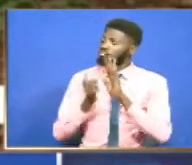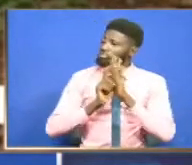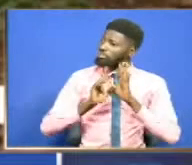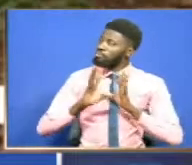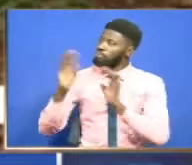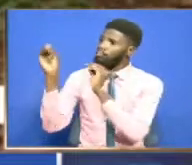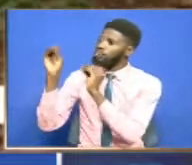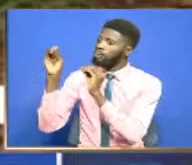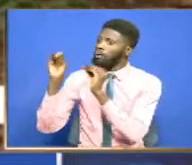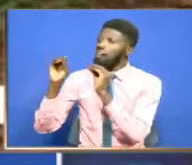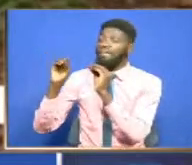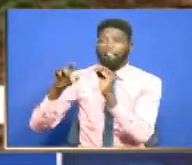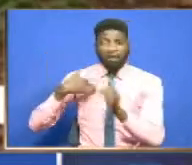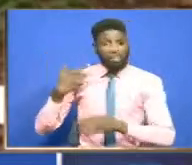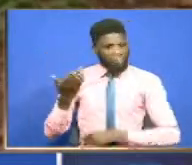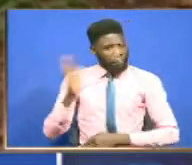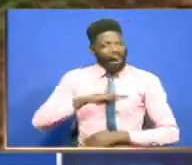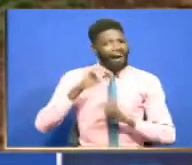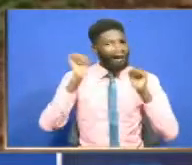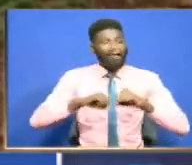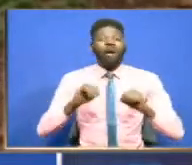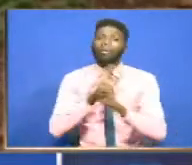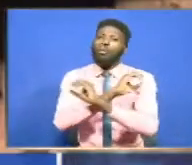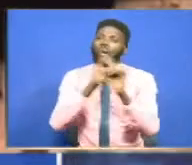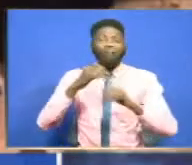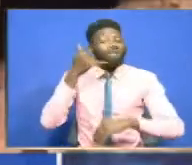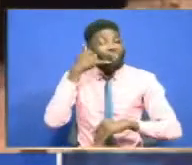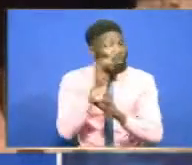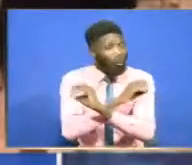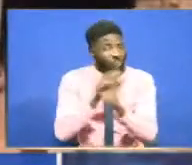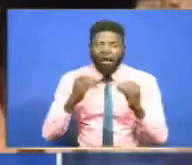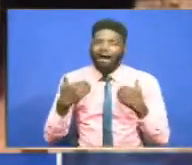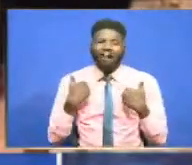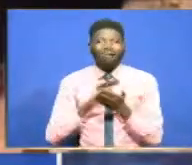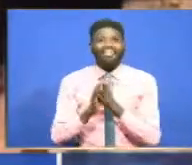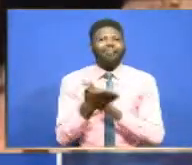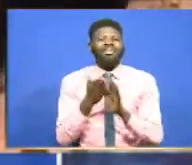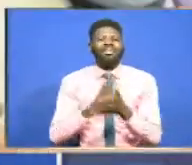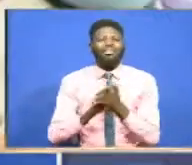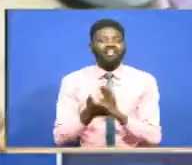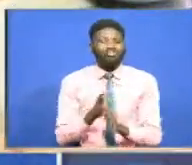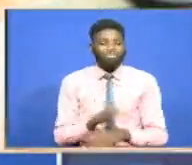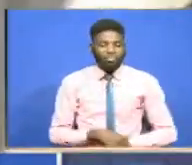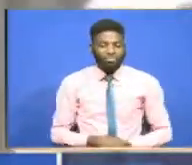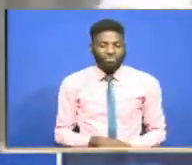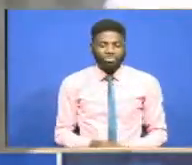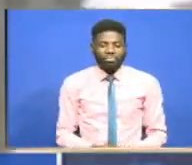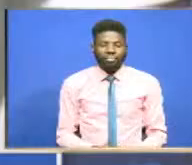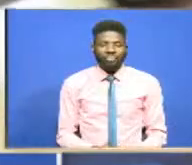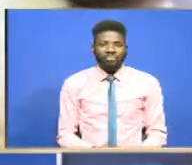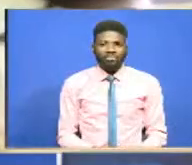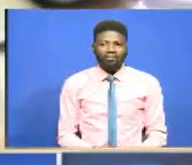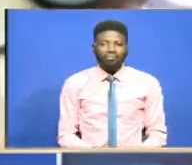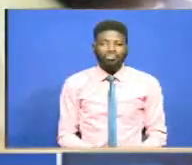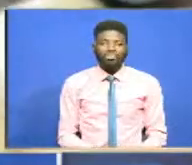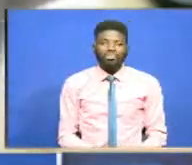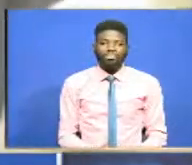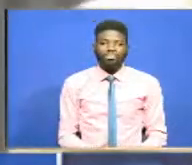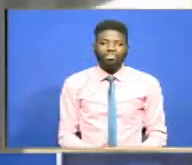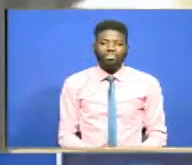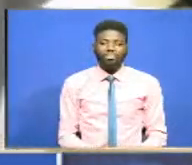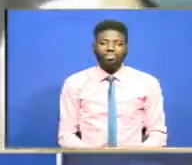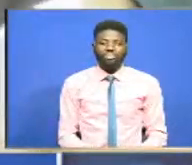hapa. Sikuwa na simu, sikuwa na chochote. Kamchemenza for Channel One News.